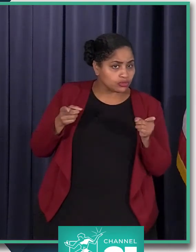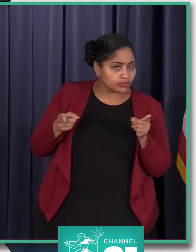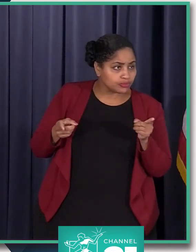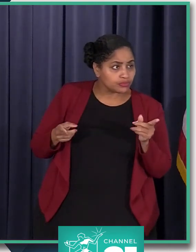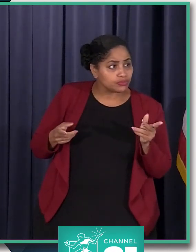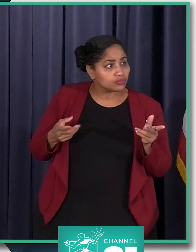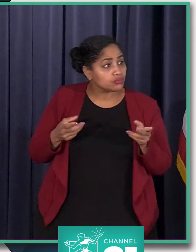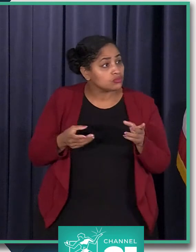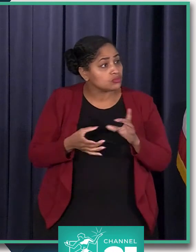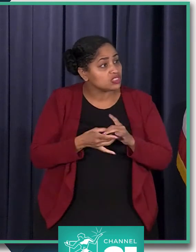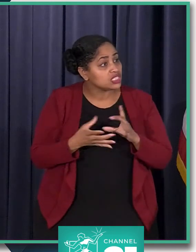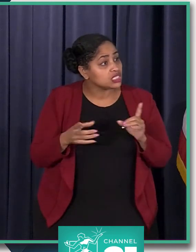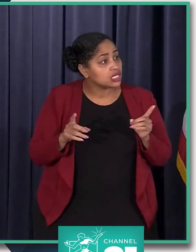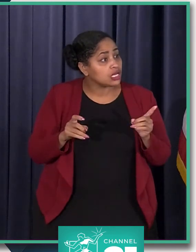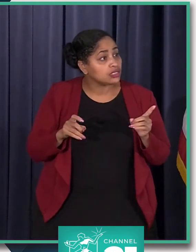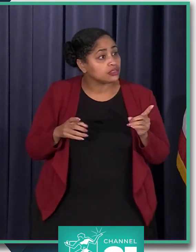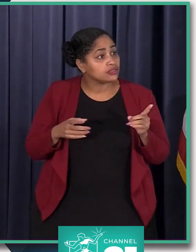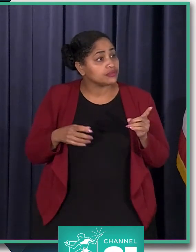Did we lose her?